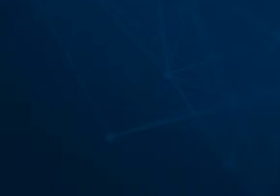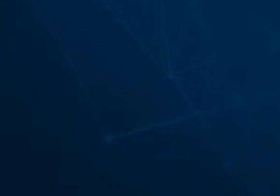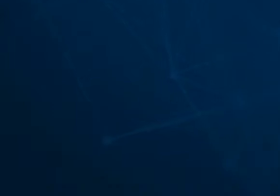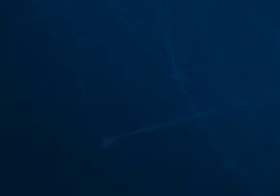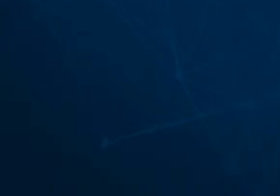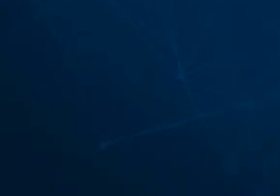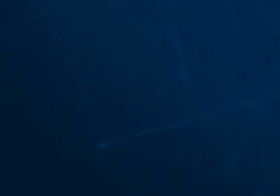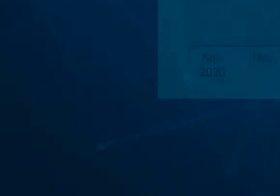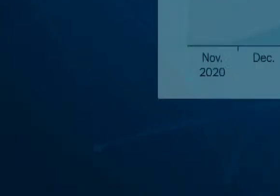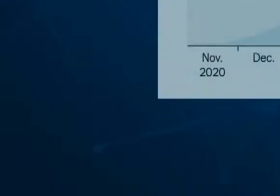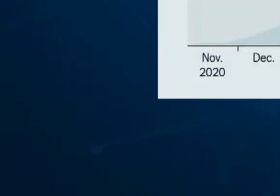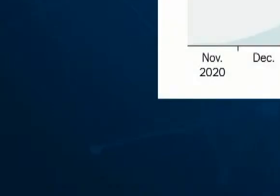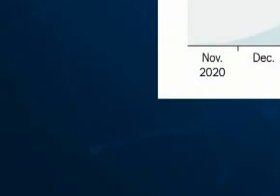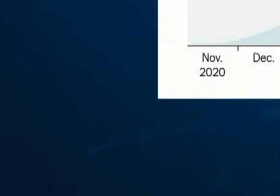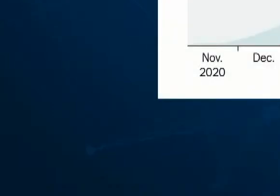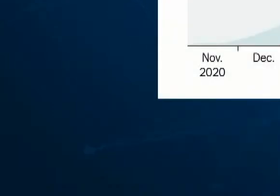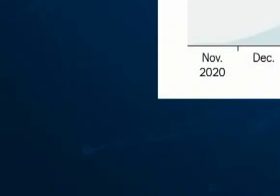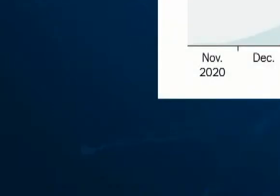slide.